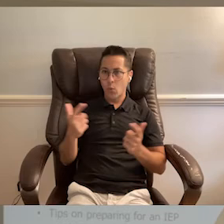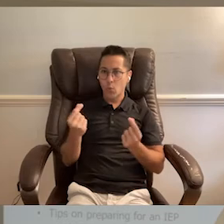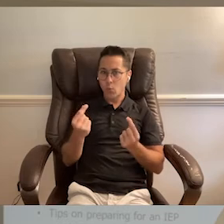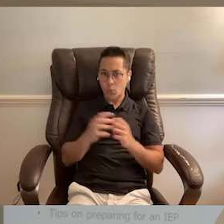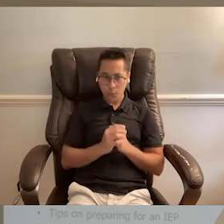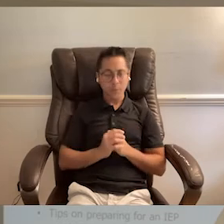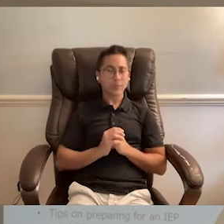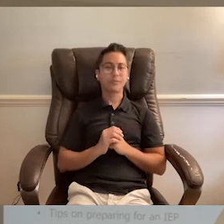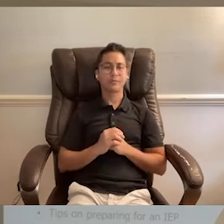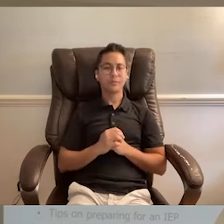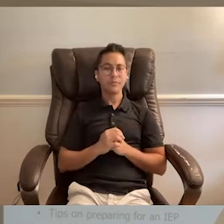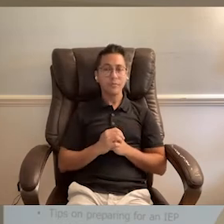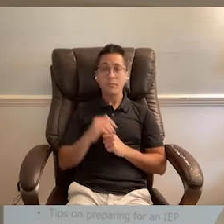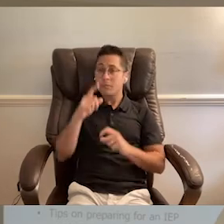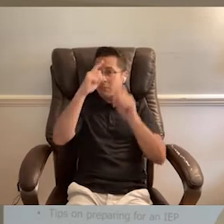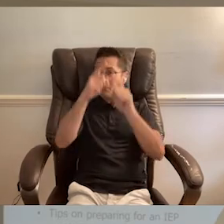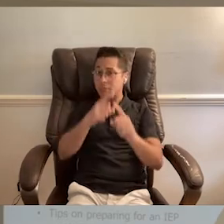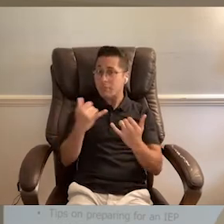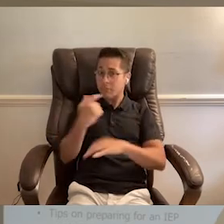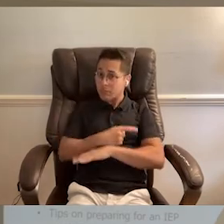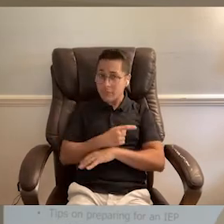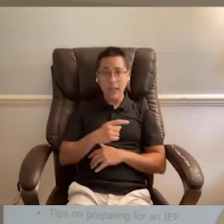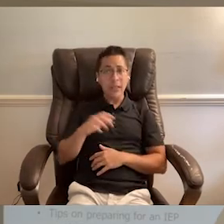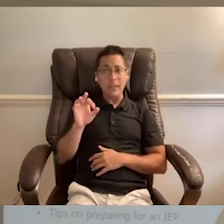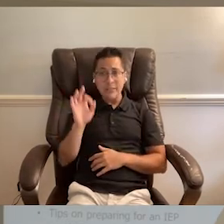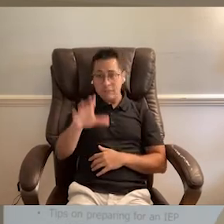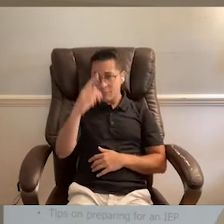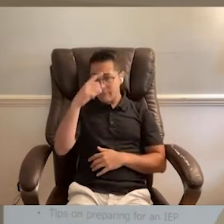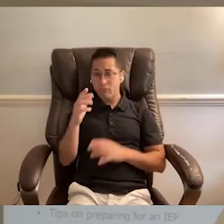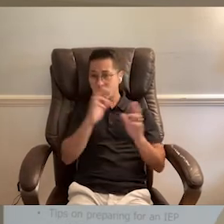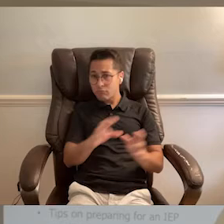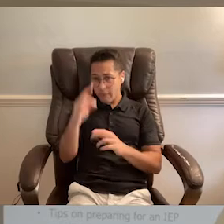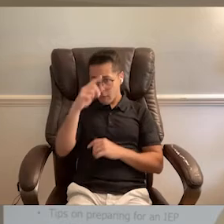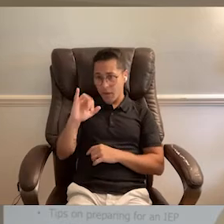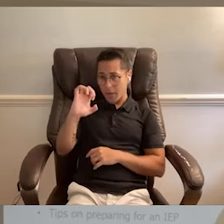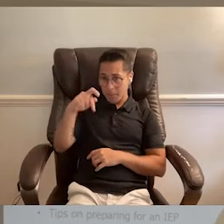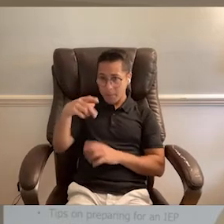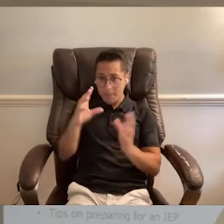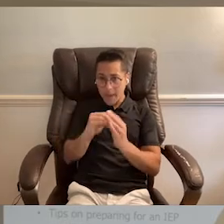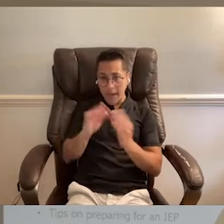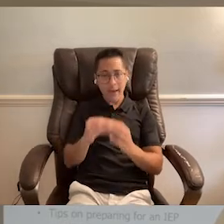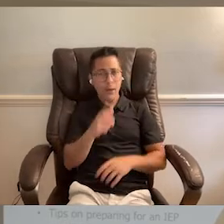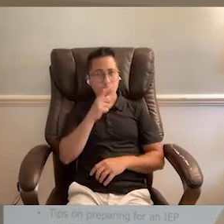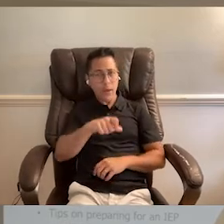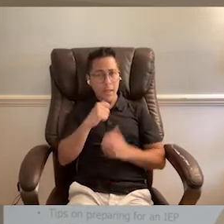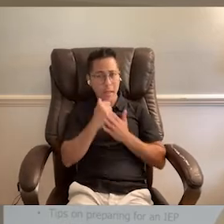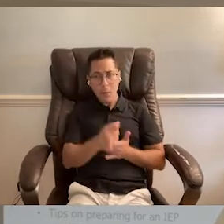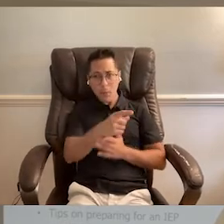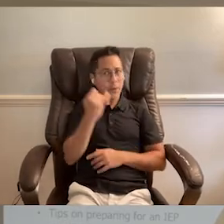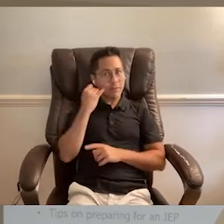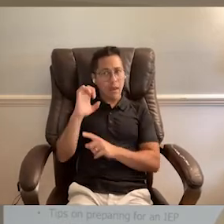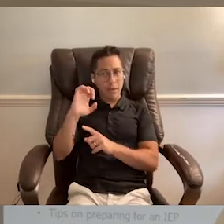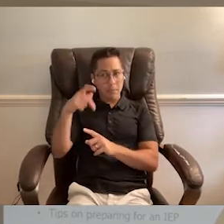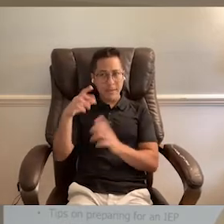The objectives for today: tips for preparing for an IEP meeting, who can help you if the IEP team and you don't see eye